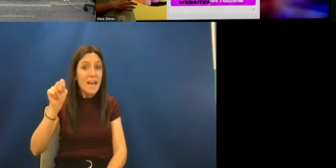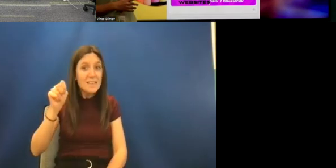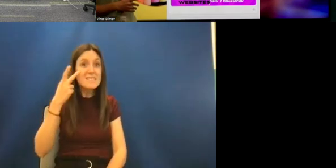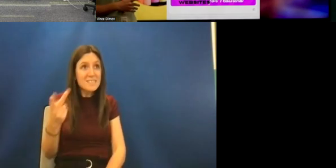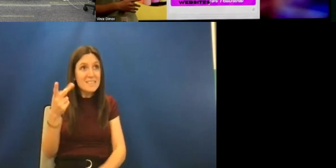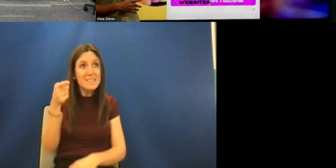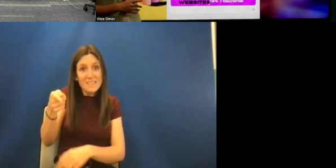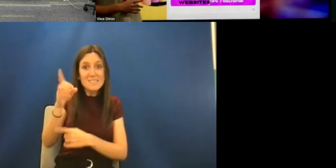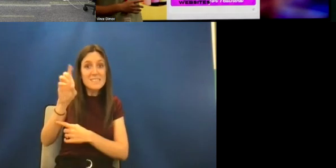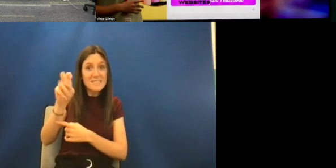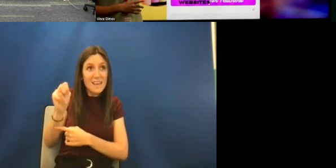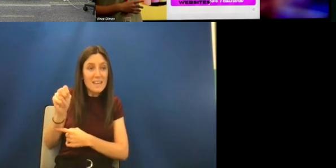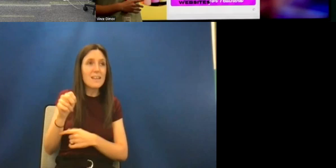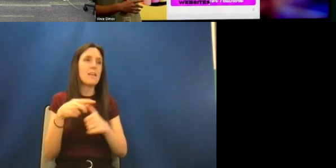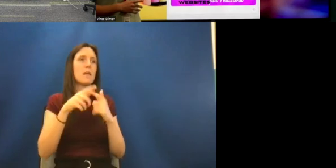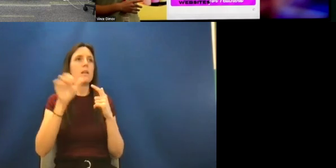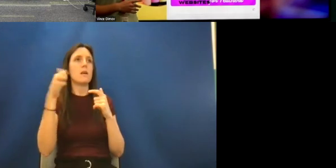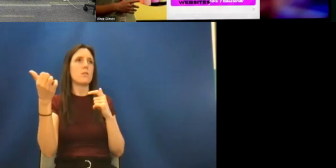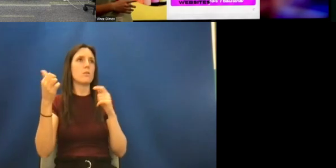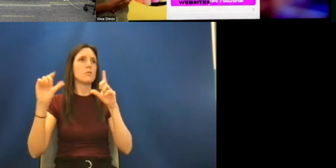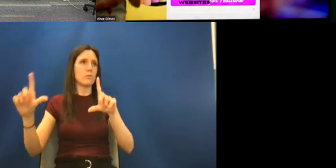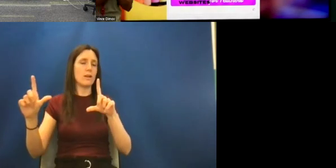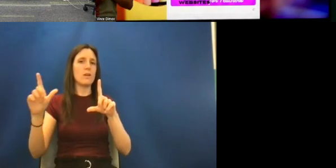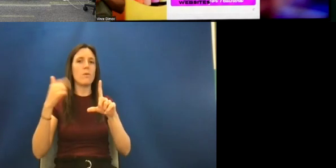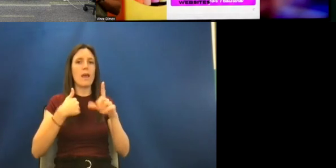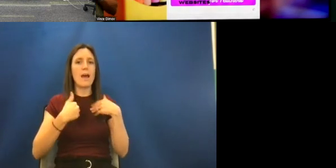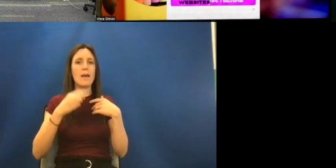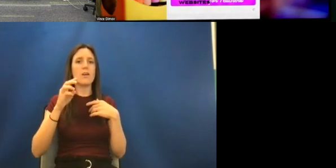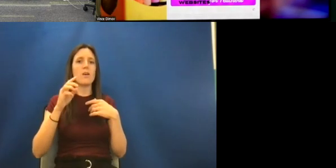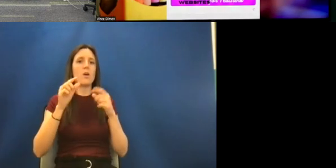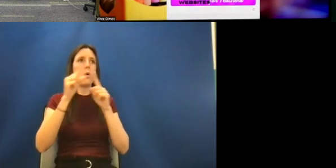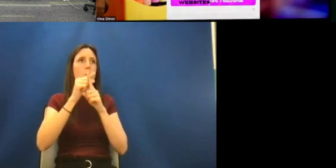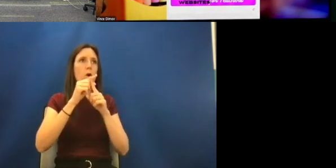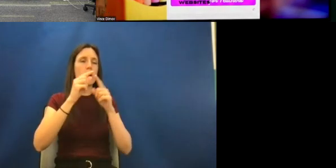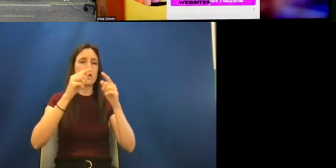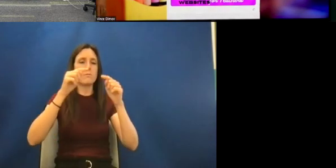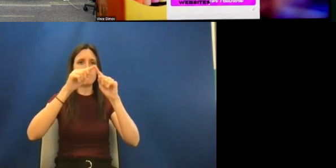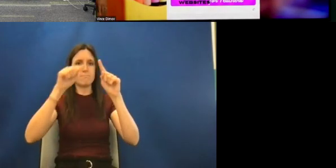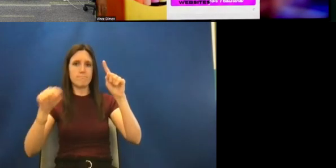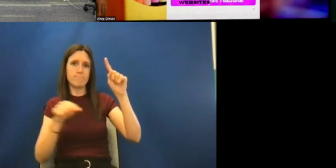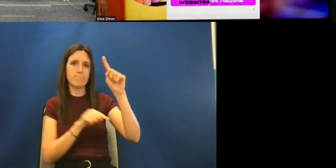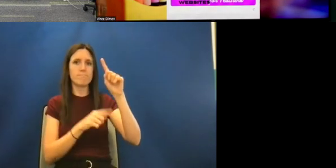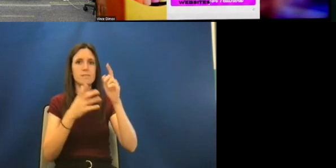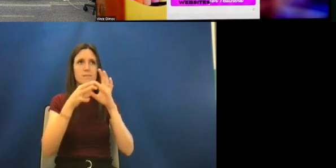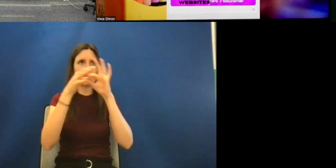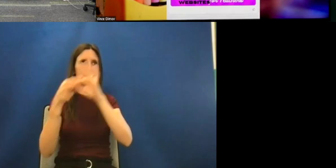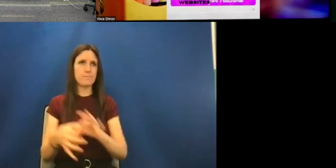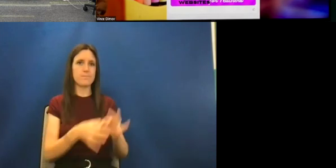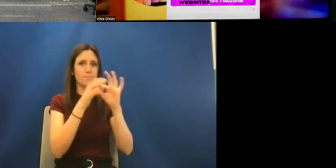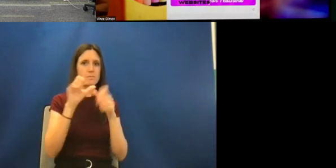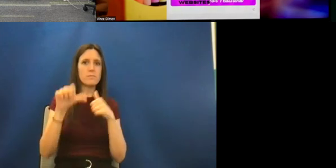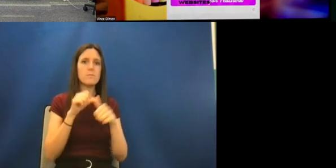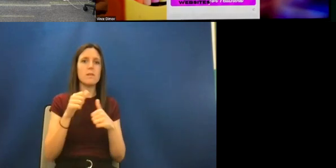then I toggled over just to another screen. And we can make a little word web together about what we're talking about. I should have